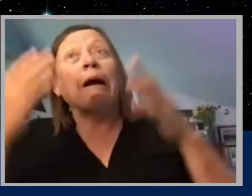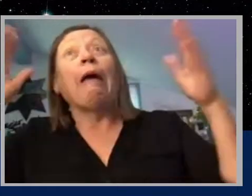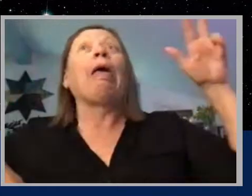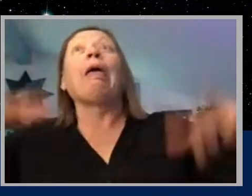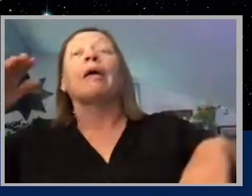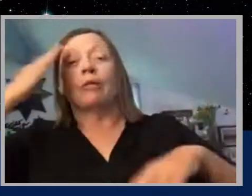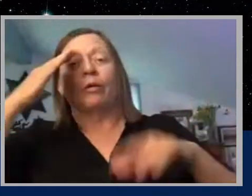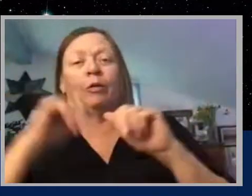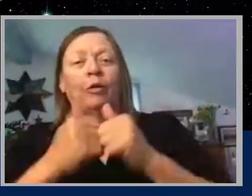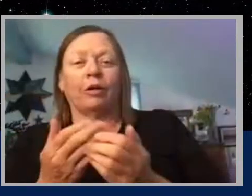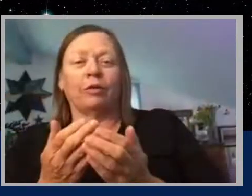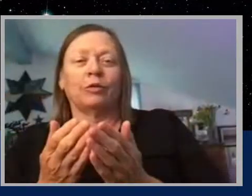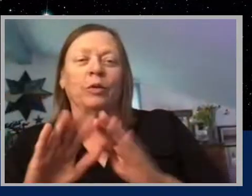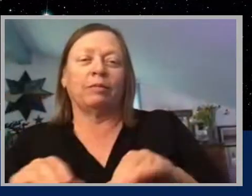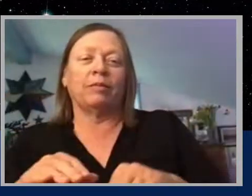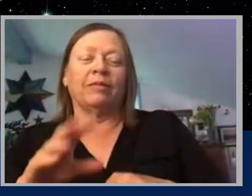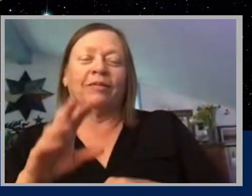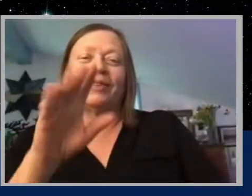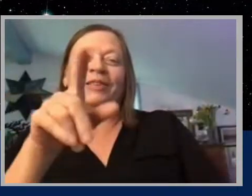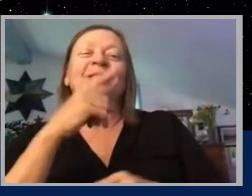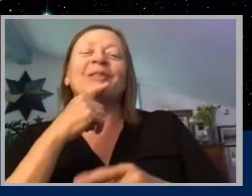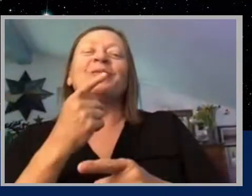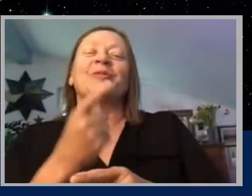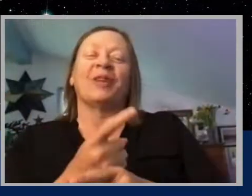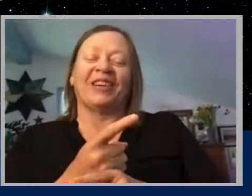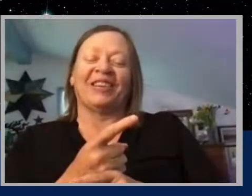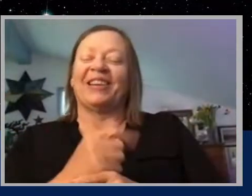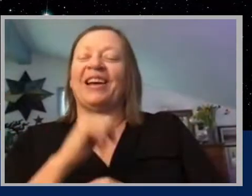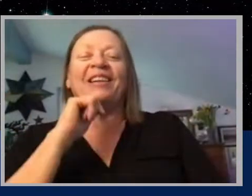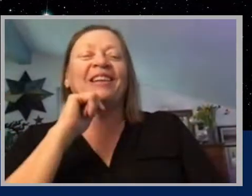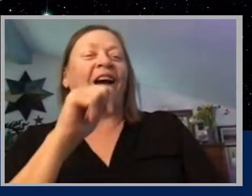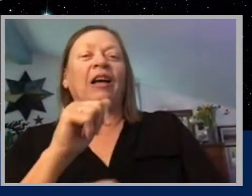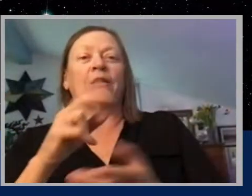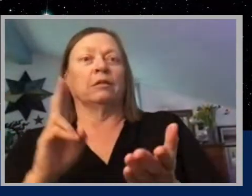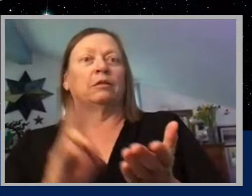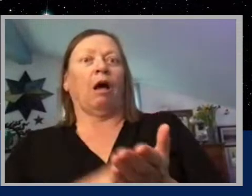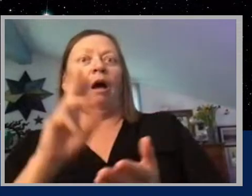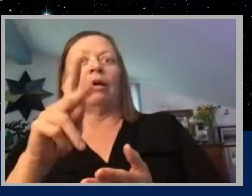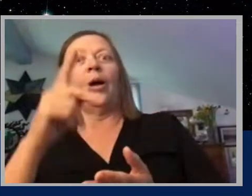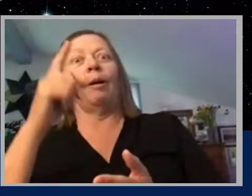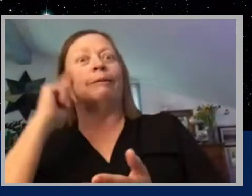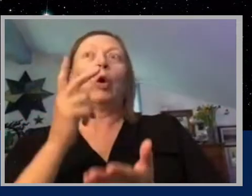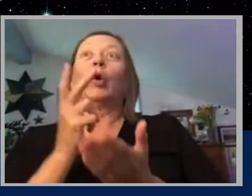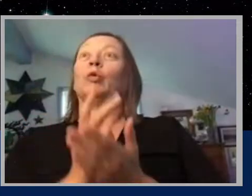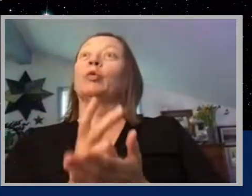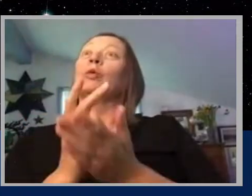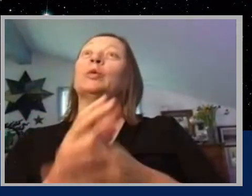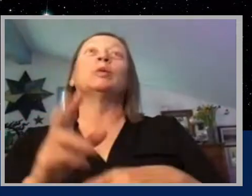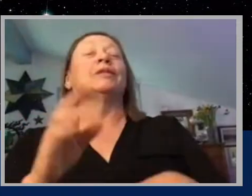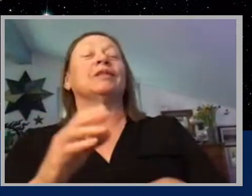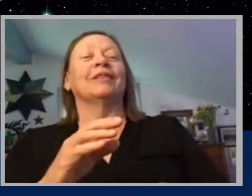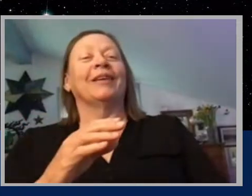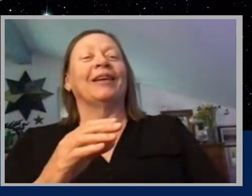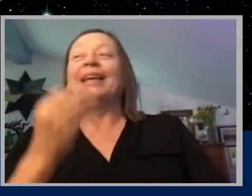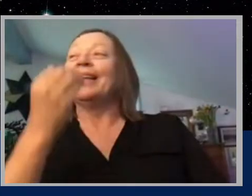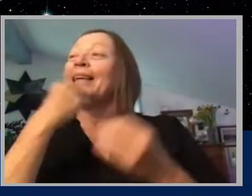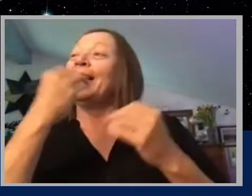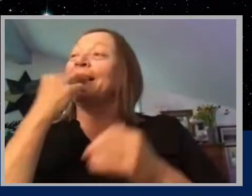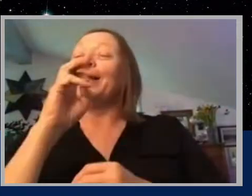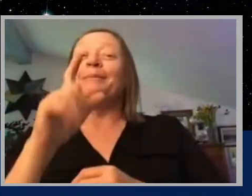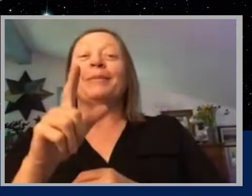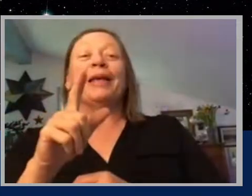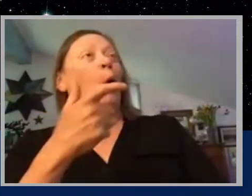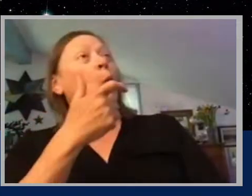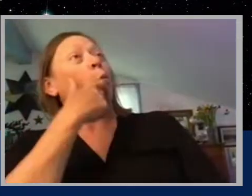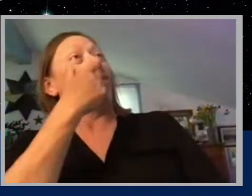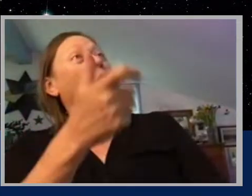for a cruise and go out there. There's a lot more training than just getting aboard the boat, eating nice meals, and then watching the astronauts get out of the capsule. There's a lot more